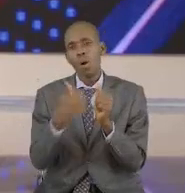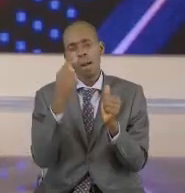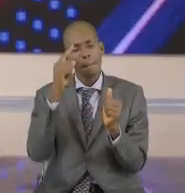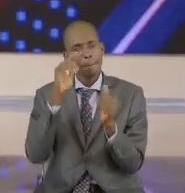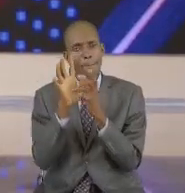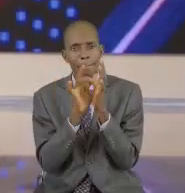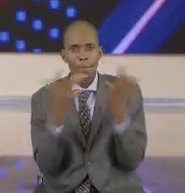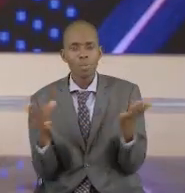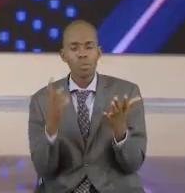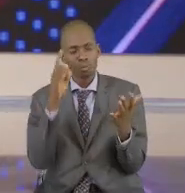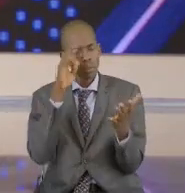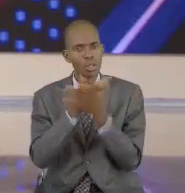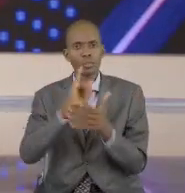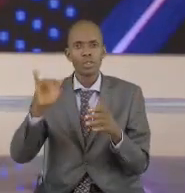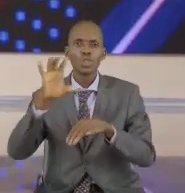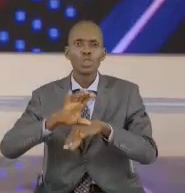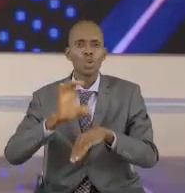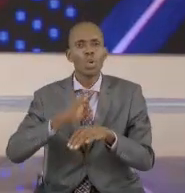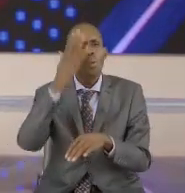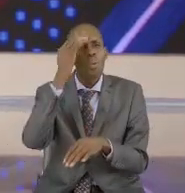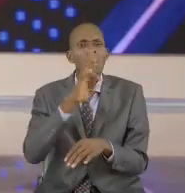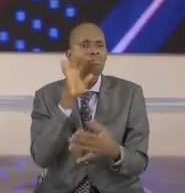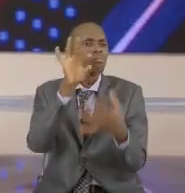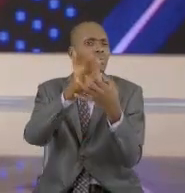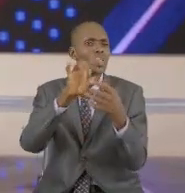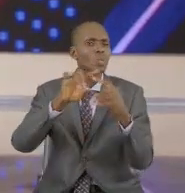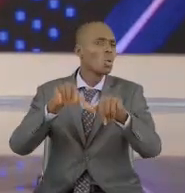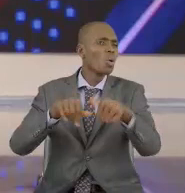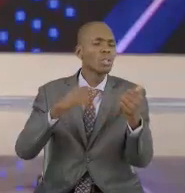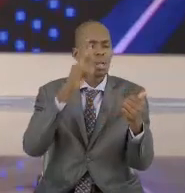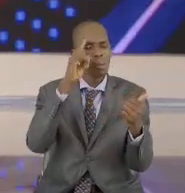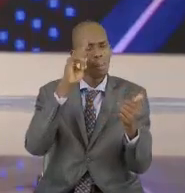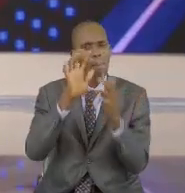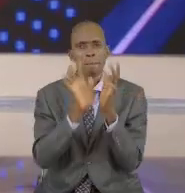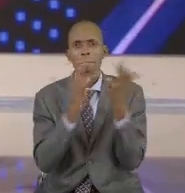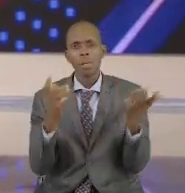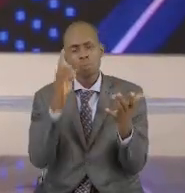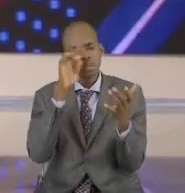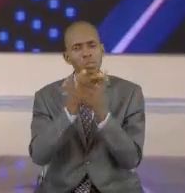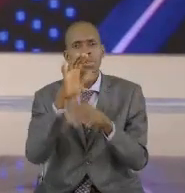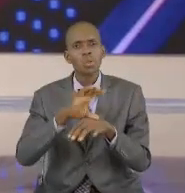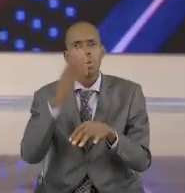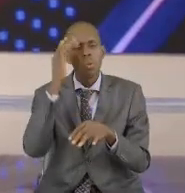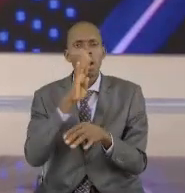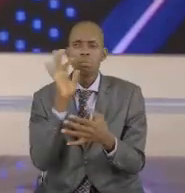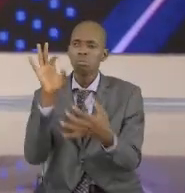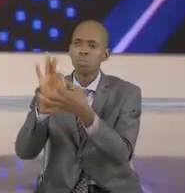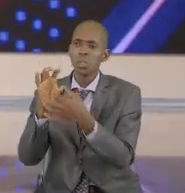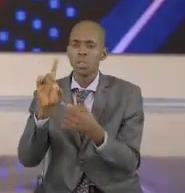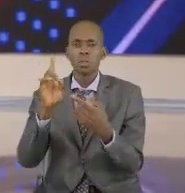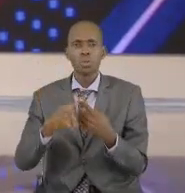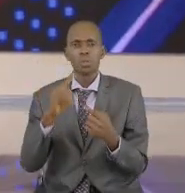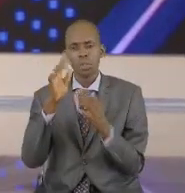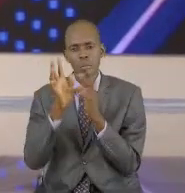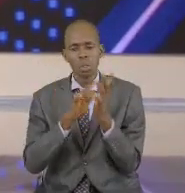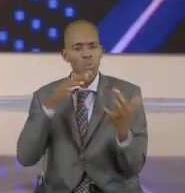connected to a Bible-believing church? Why are you connected to the Bible study? Why are you connected to the people